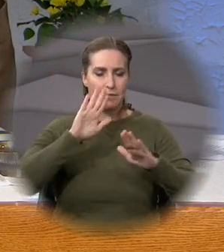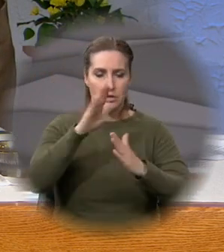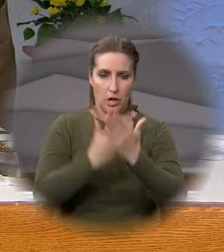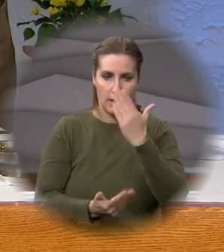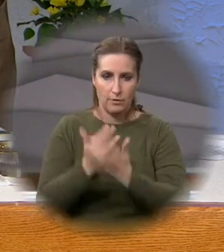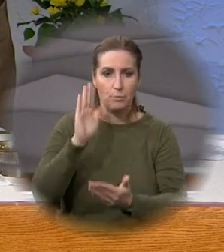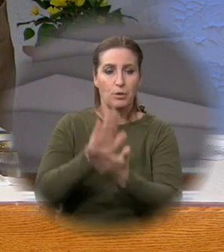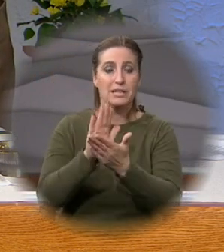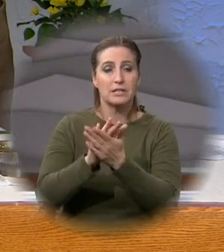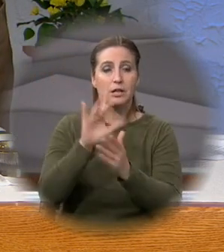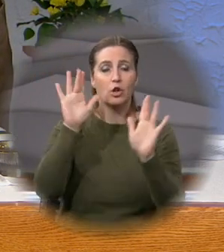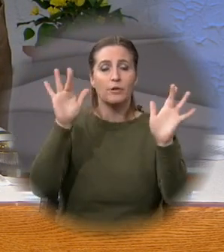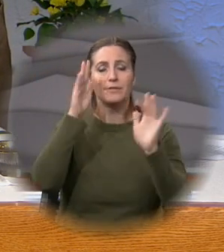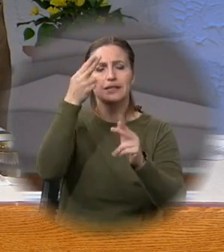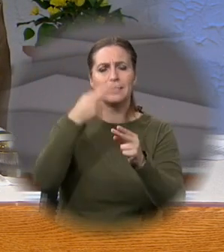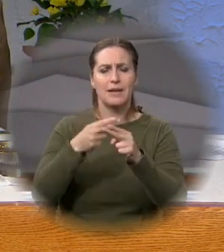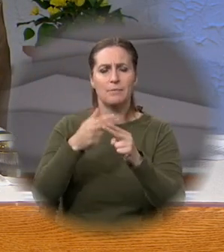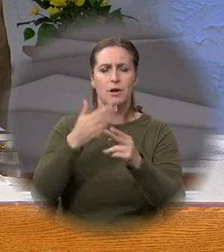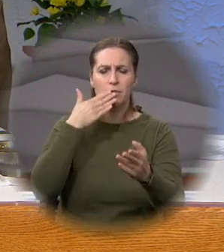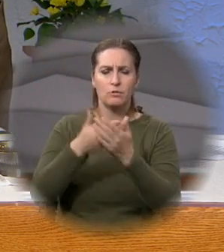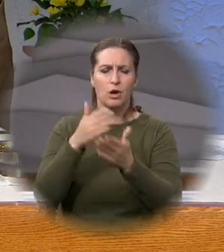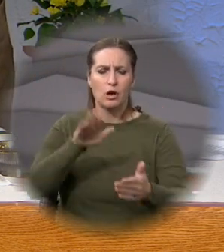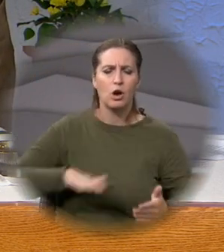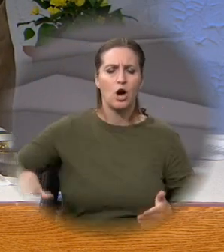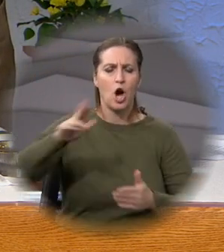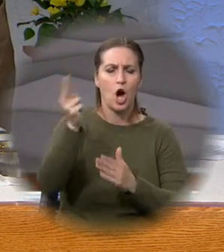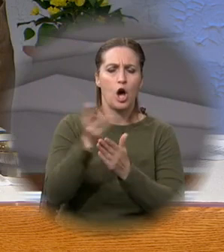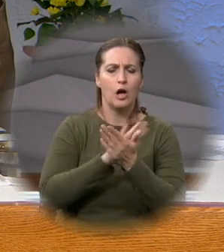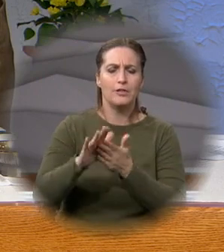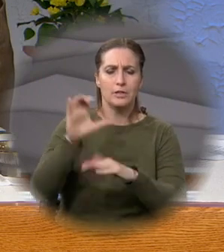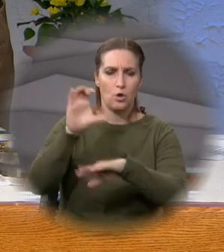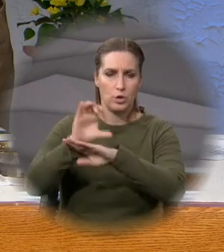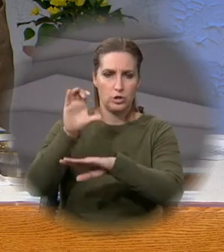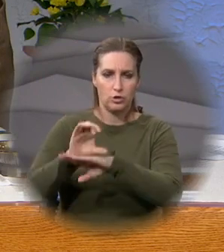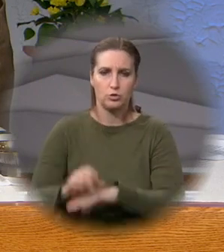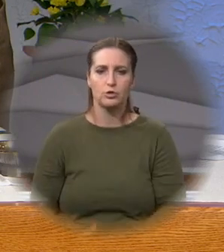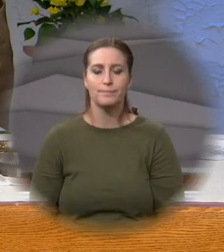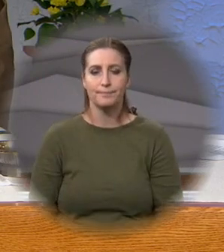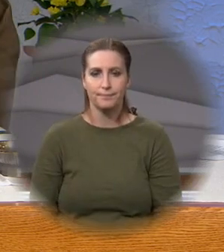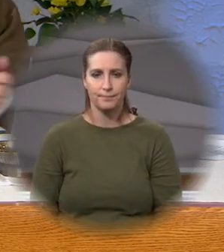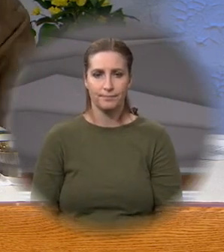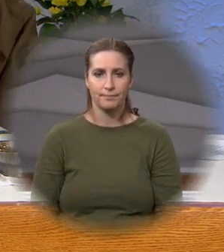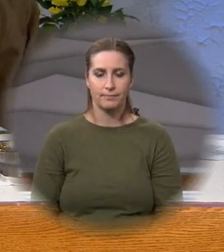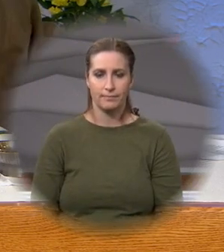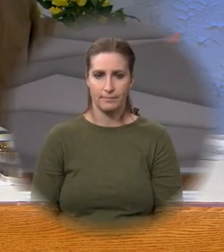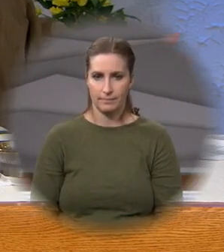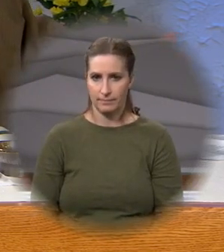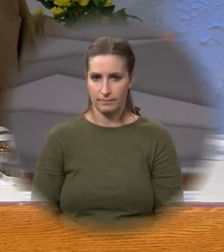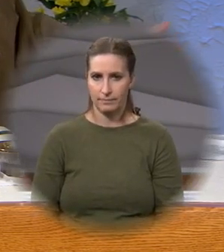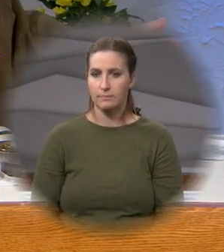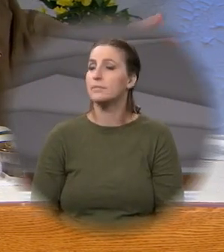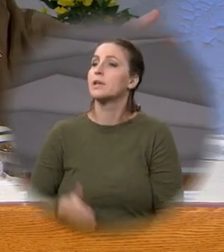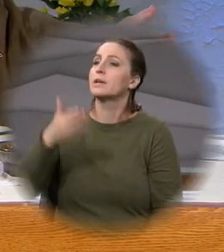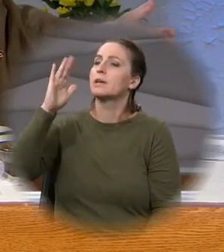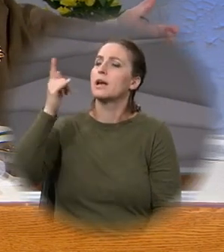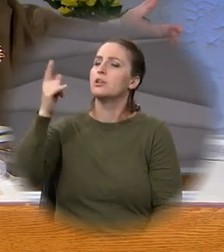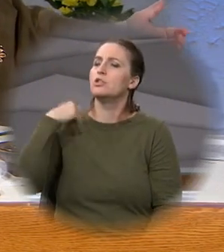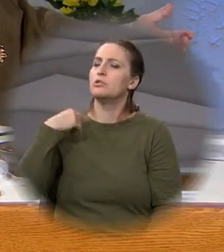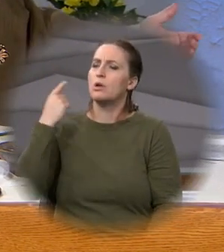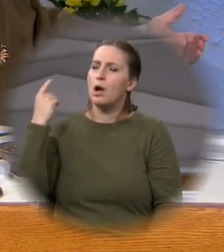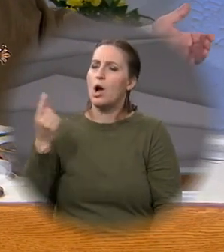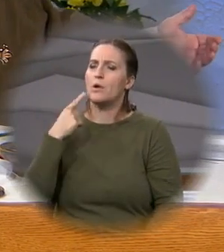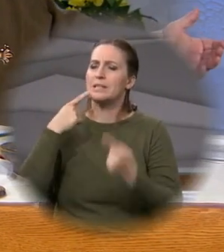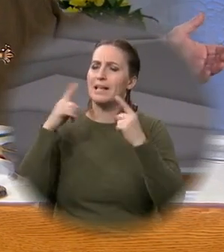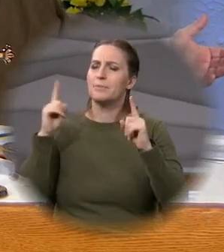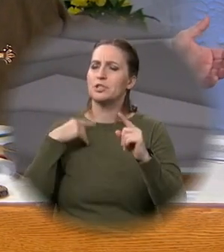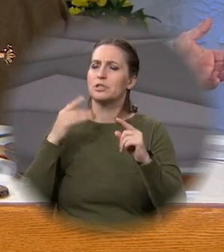your hands for the praise and glory of his name, for our good and good of all his holy church. O God, who graciously